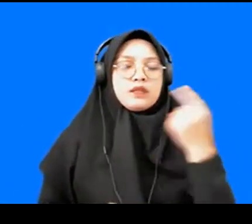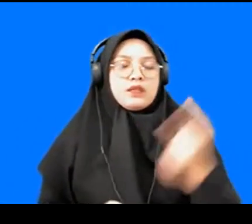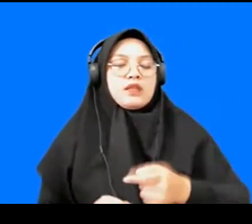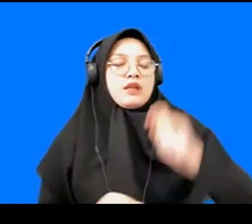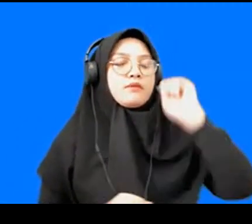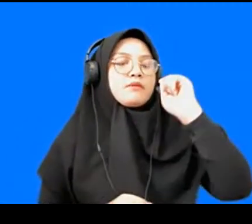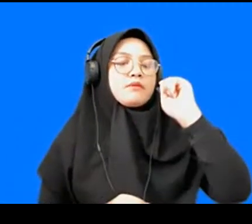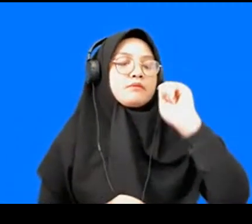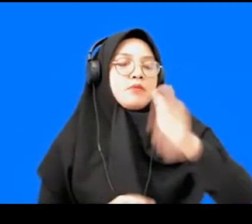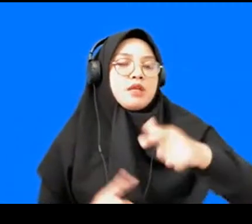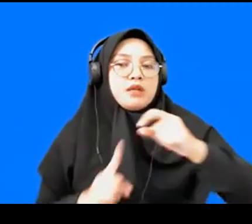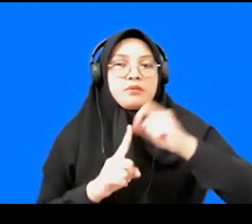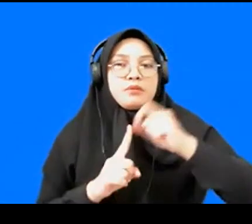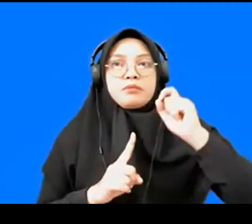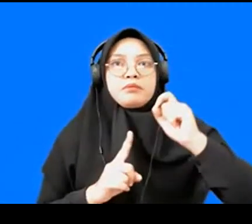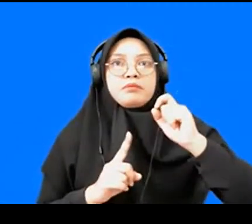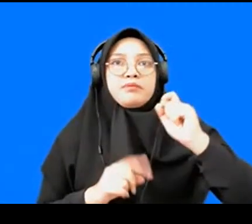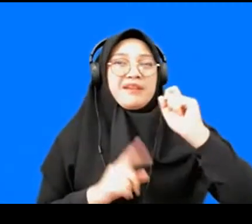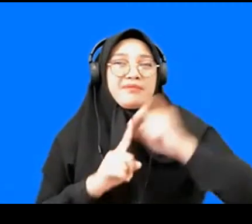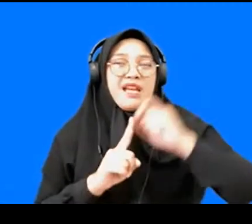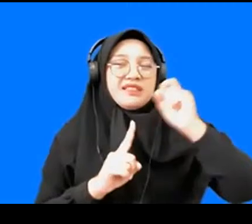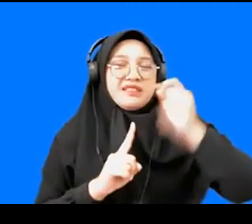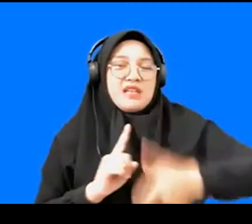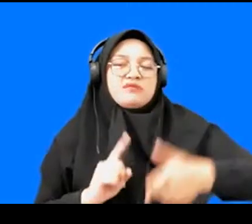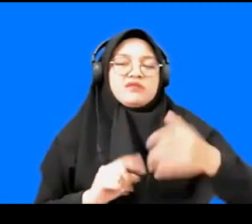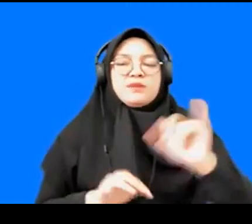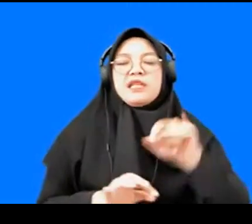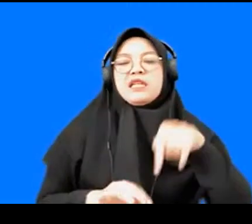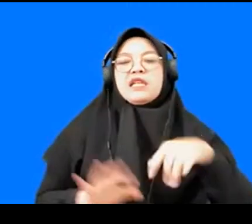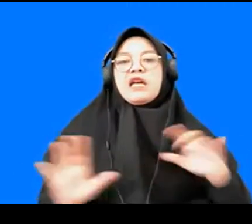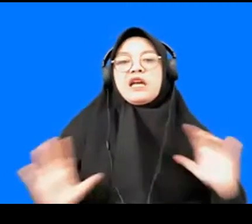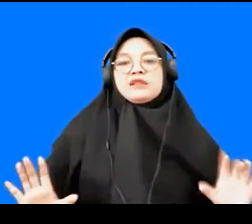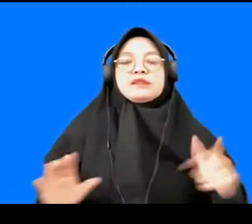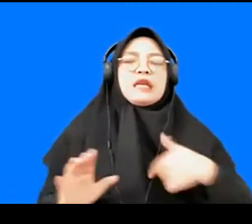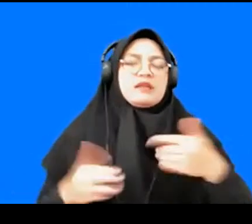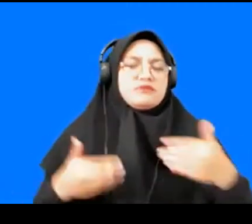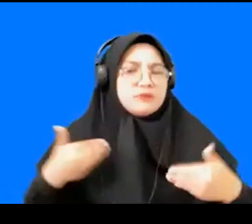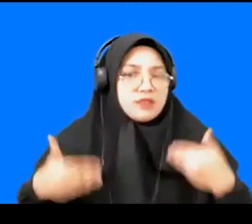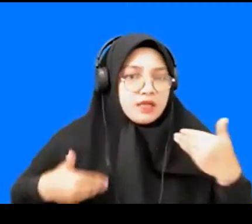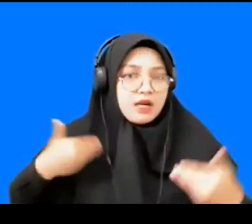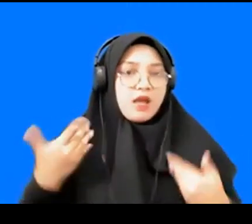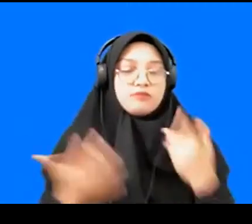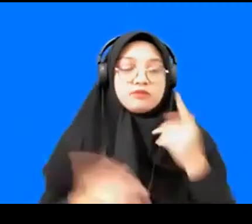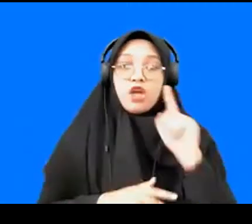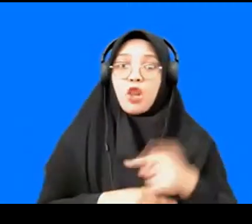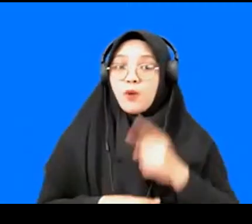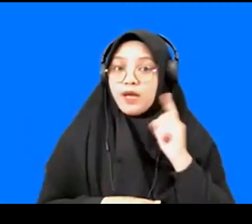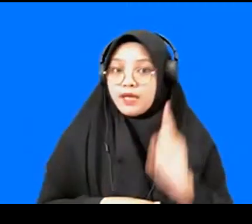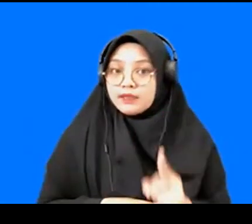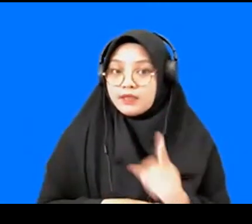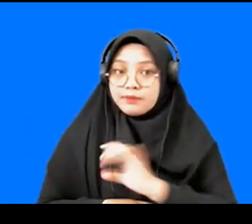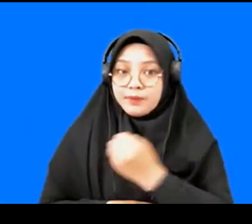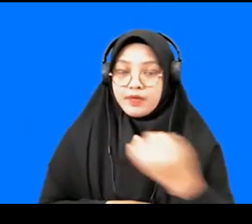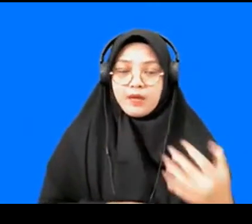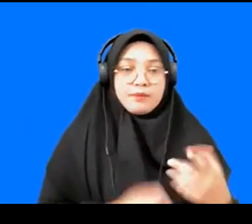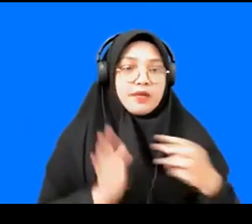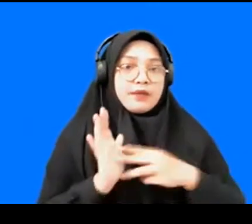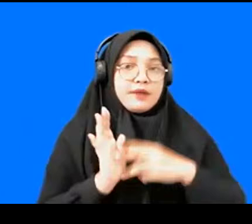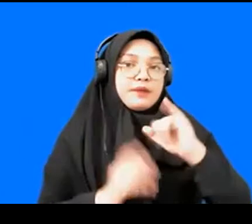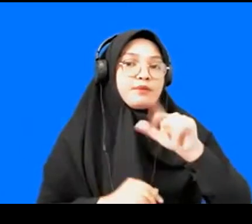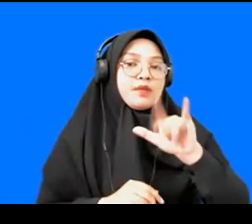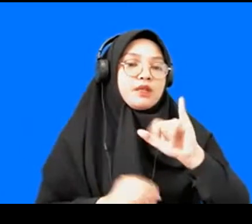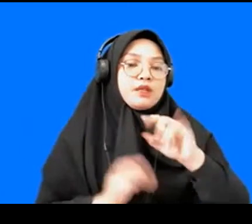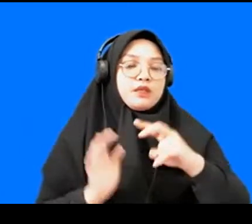I'm also glad to hear that that some billionaires are actually acknowledging this, and